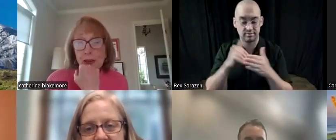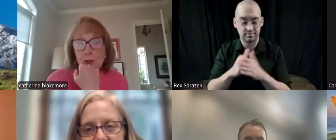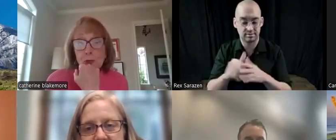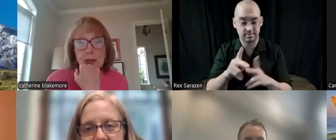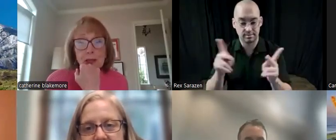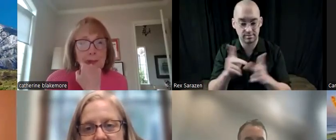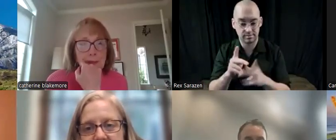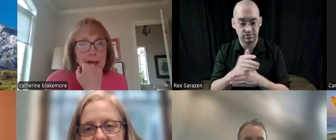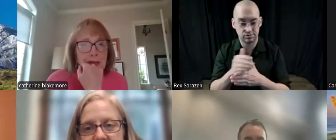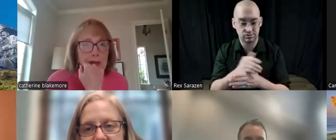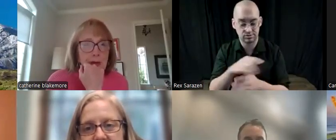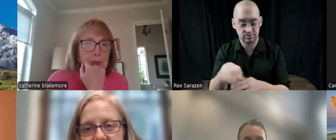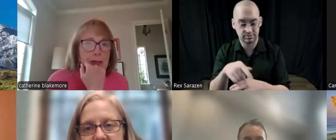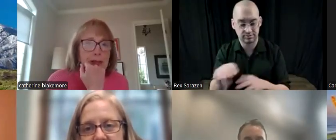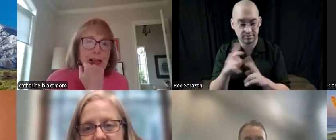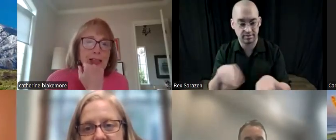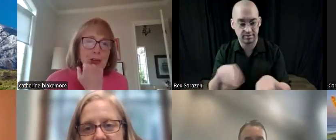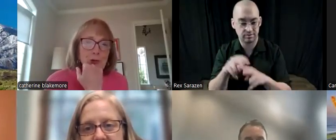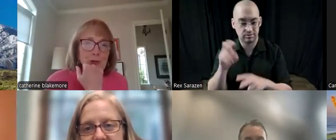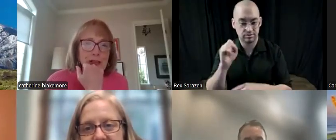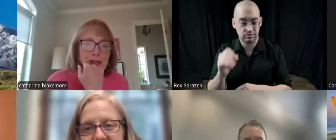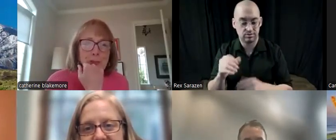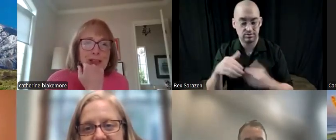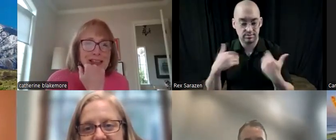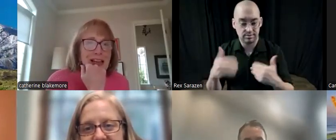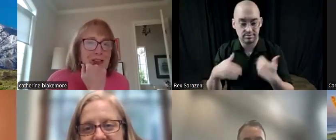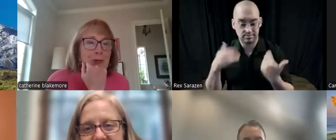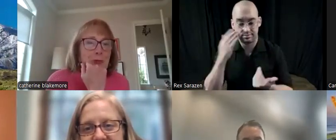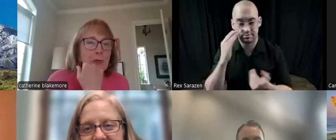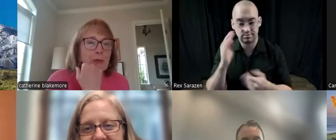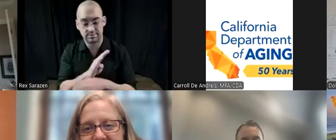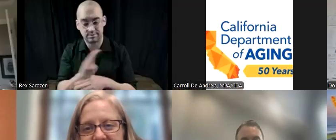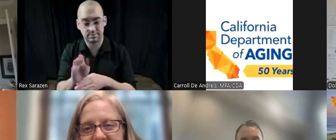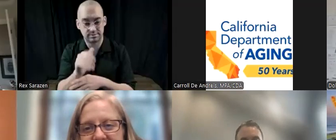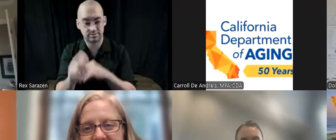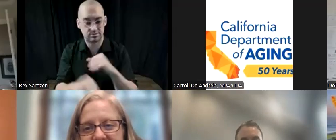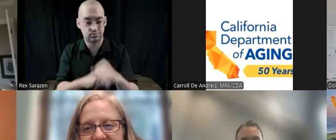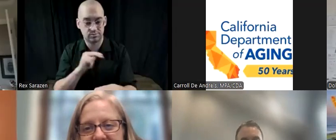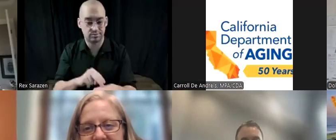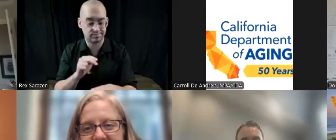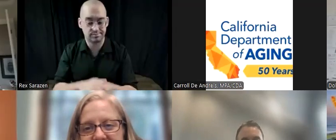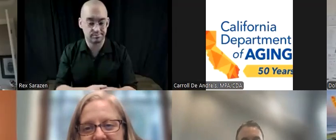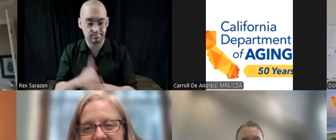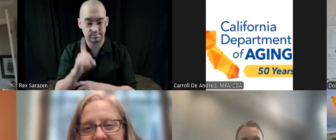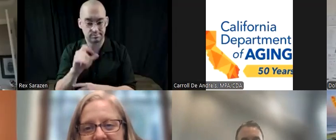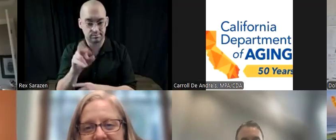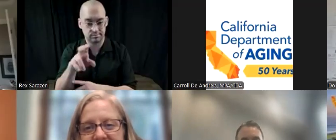those values. So glad to know it's business as usual. But Dolores has a